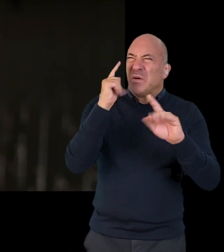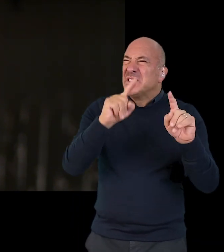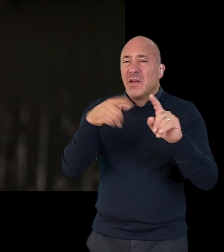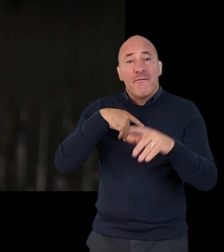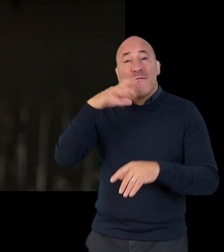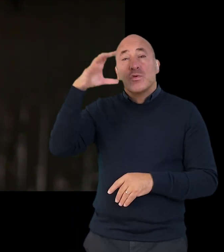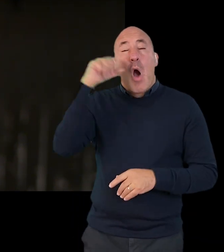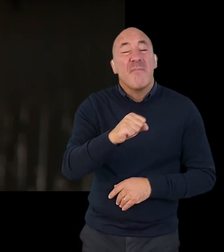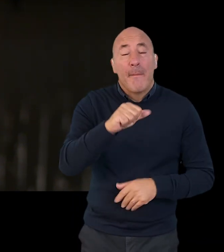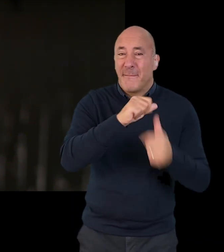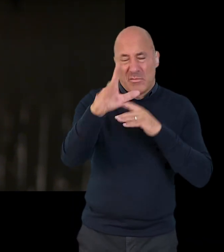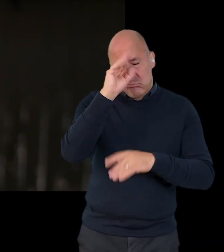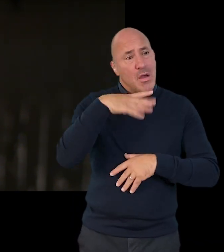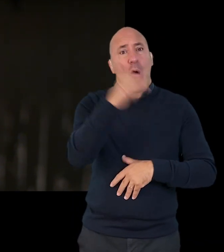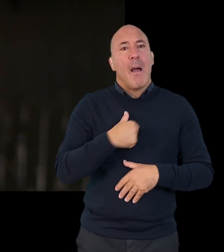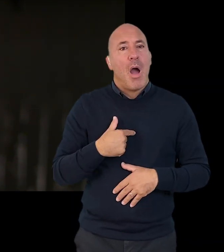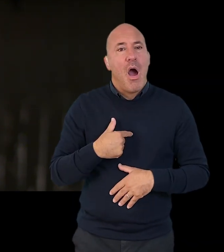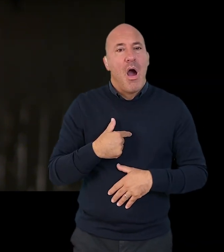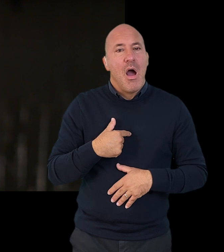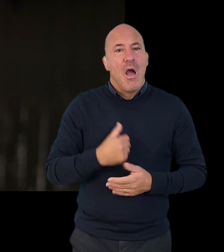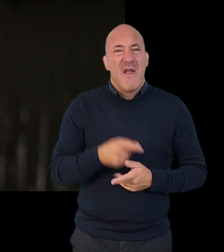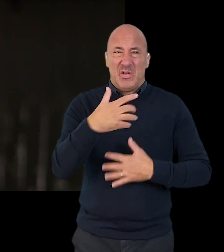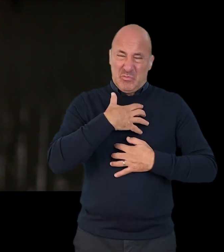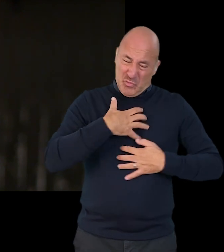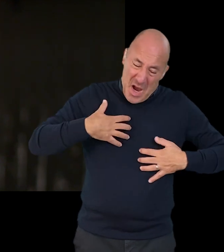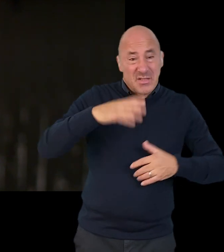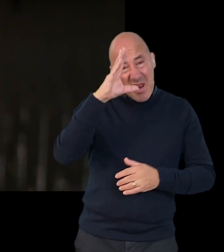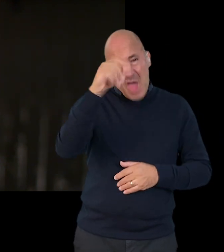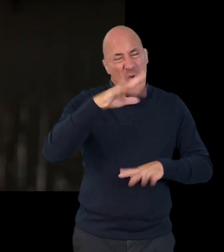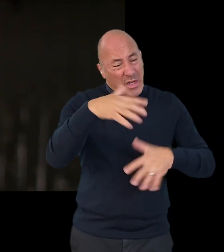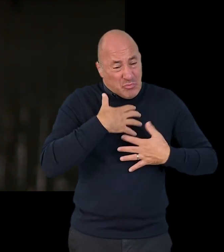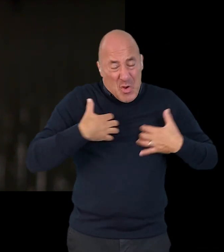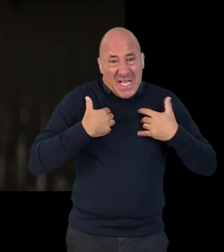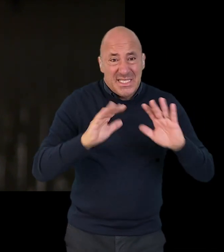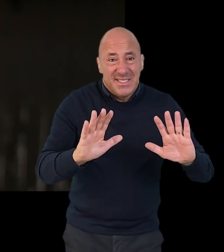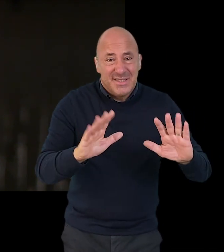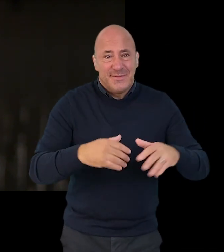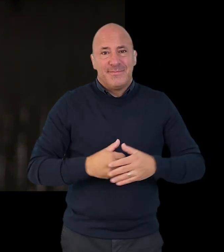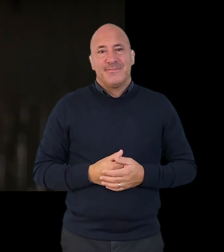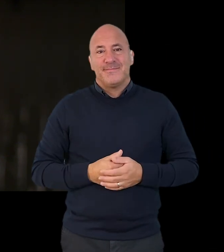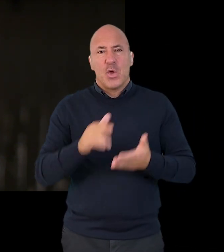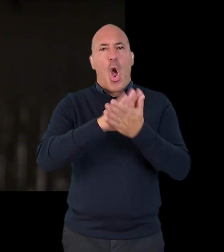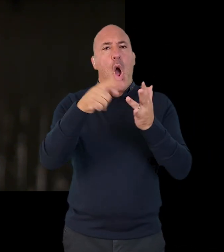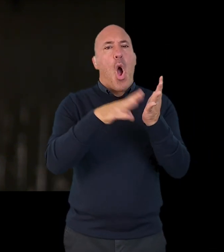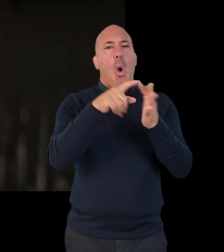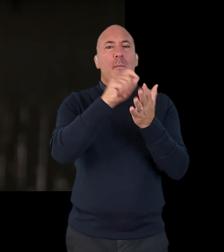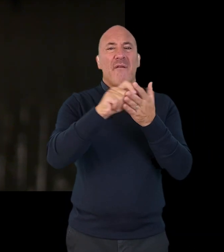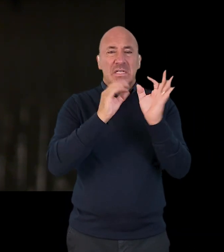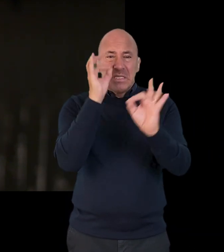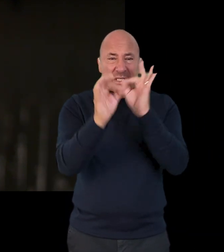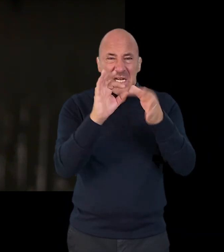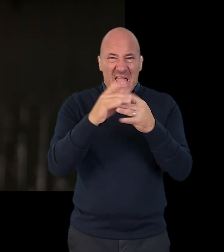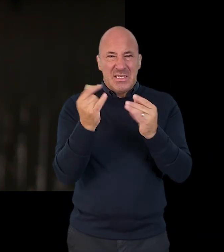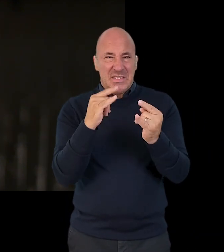just say you don't remember. If you're stressed just say you're stressed. The home office shouldn't ask you any sexually explicit question.